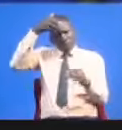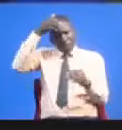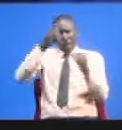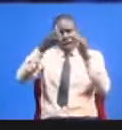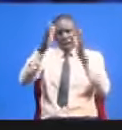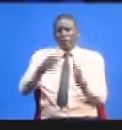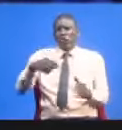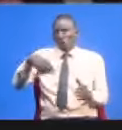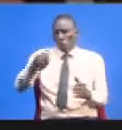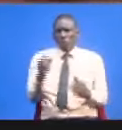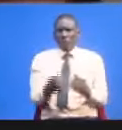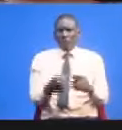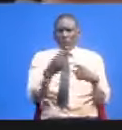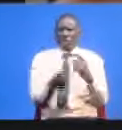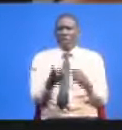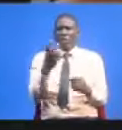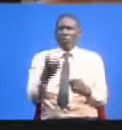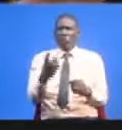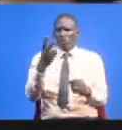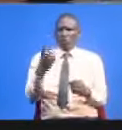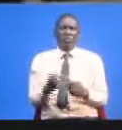he defeated in 2020.